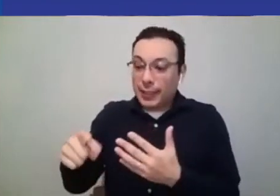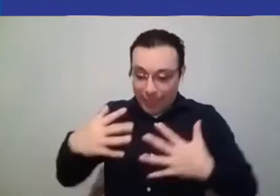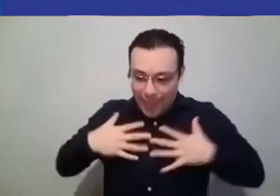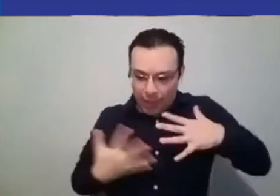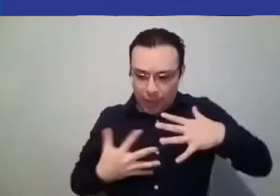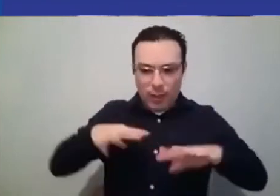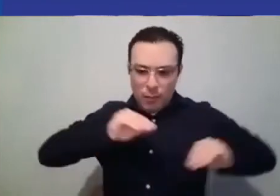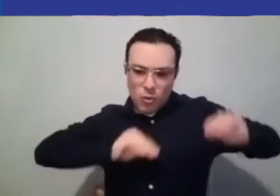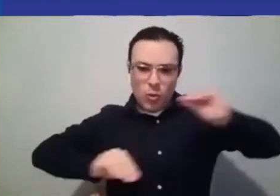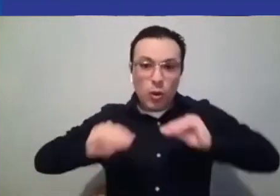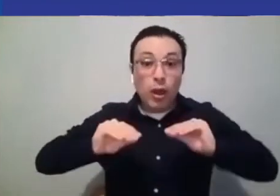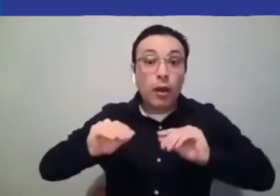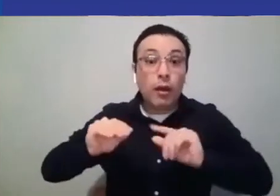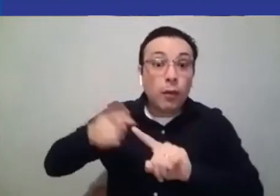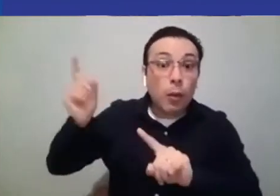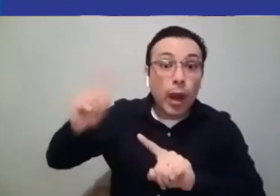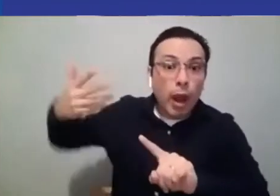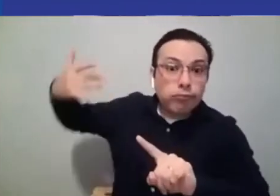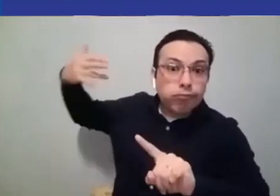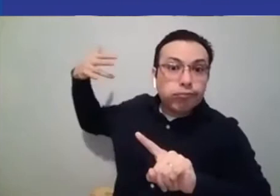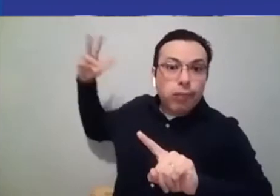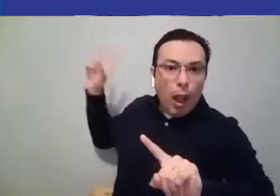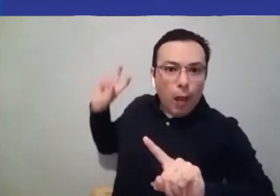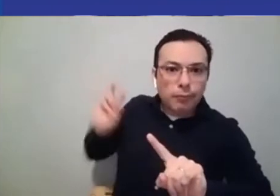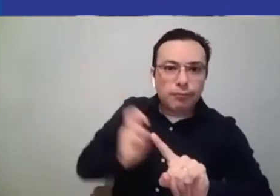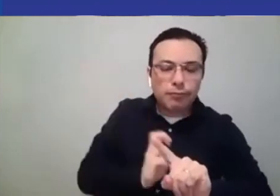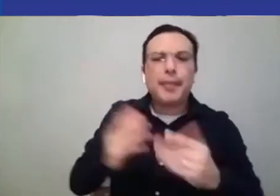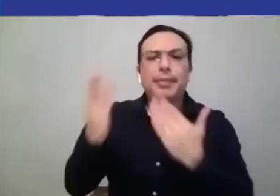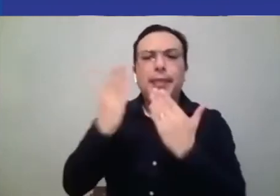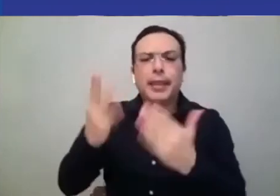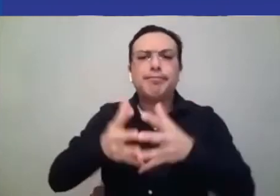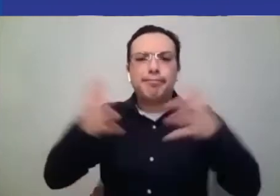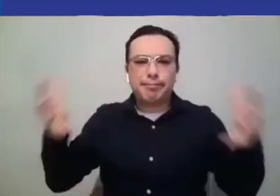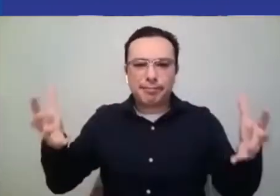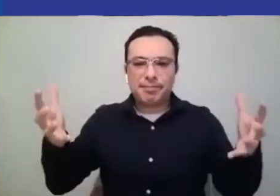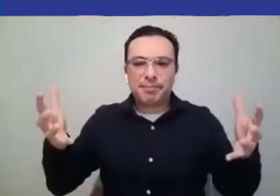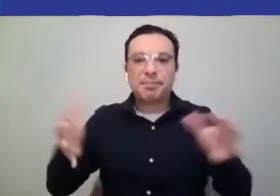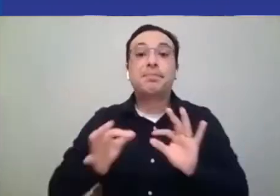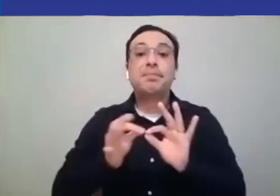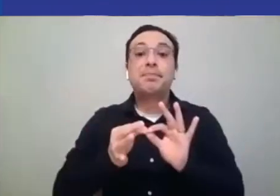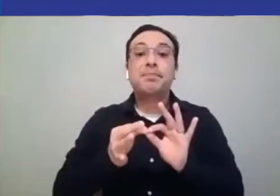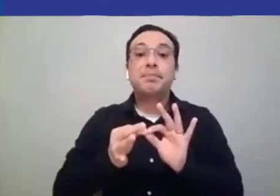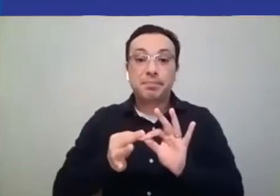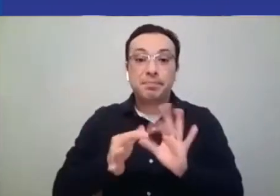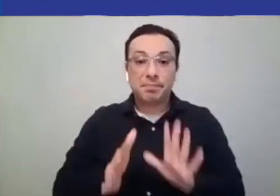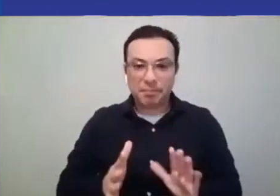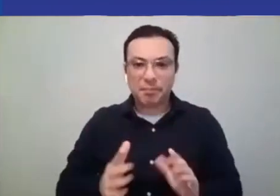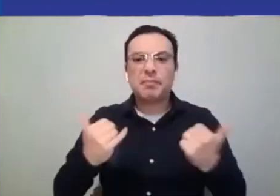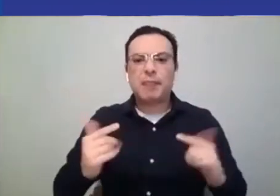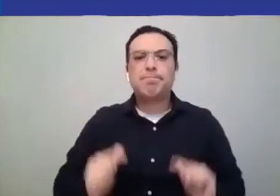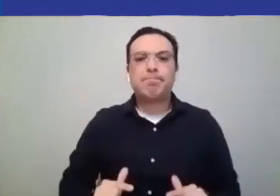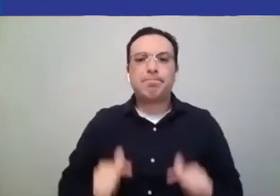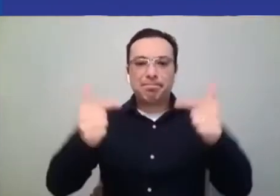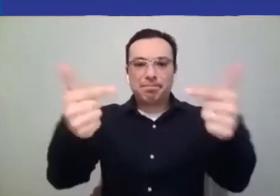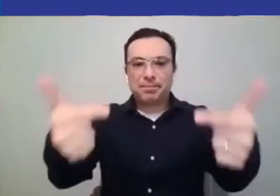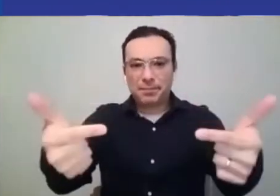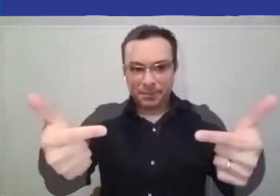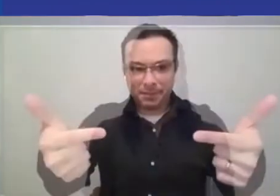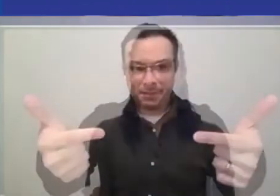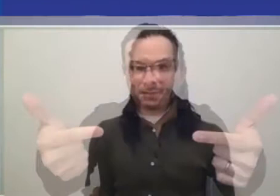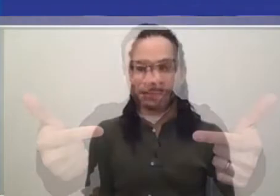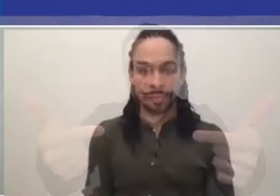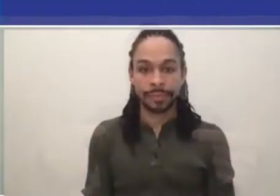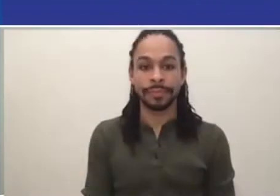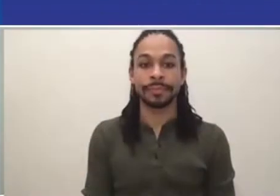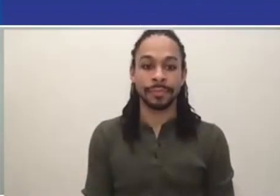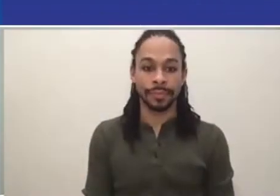body to a long history and a long historical culture. So thank you for sharing that. I'd